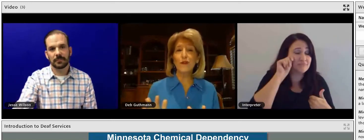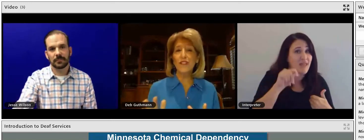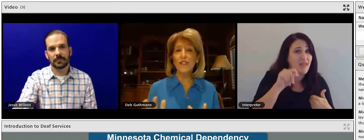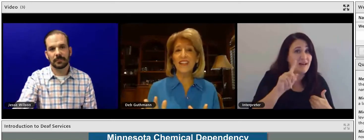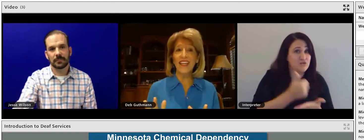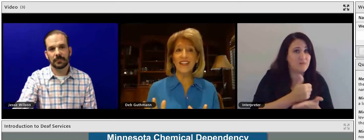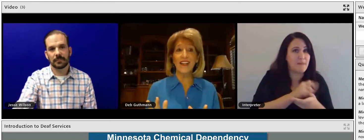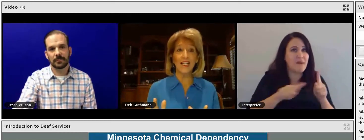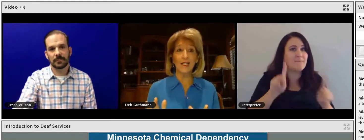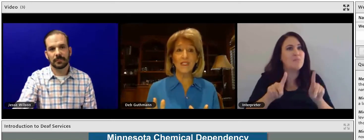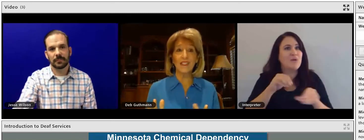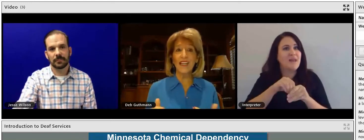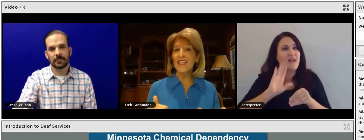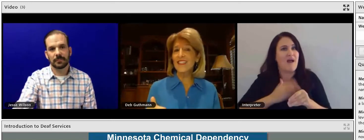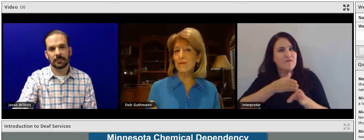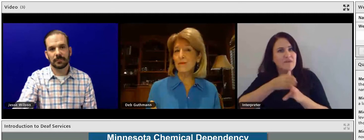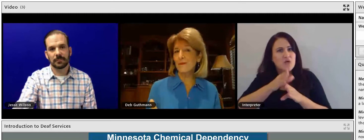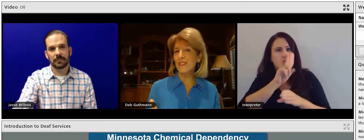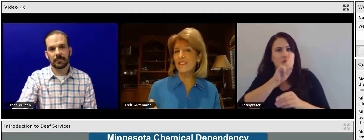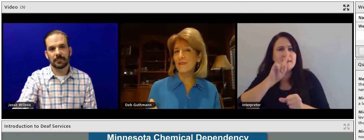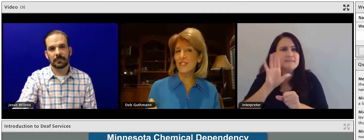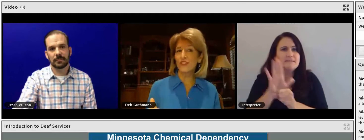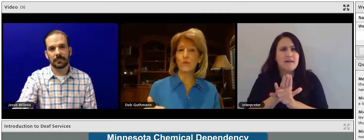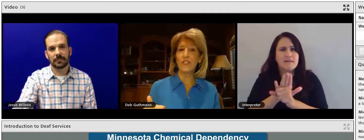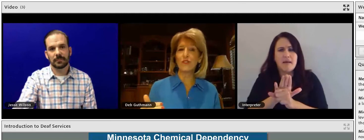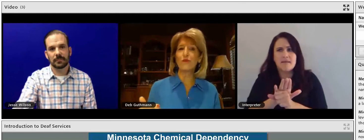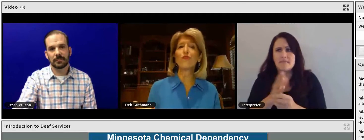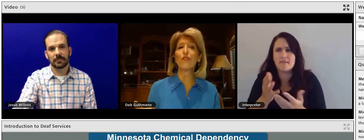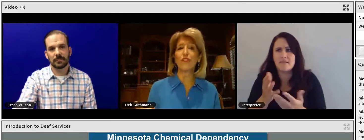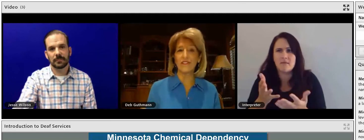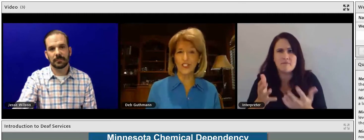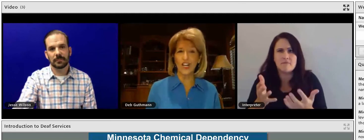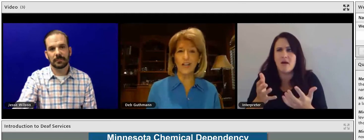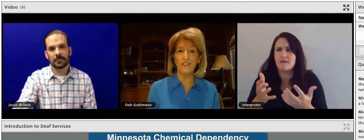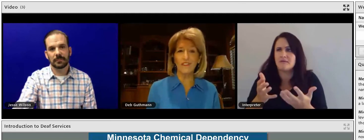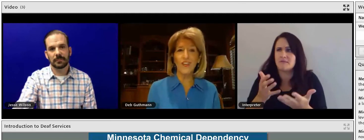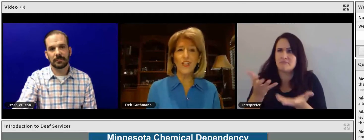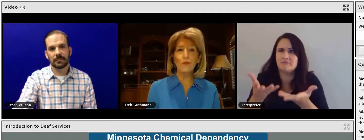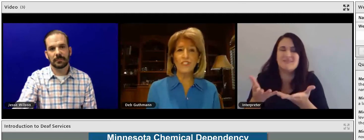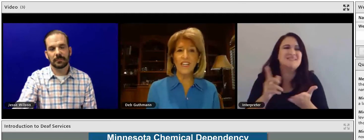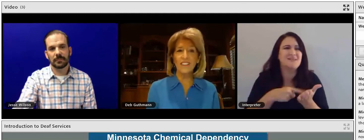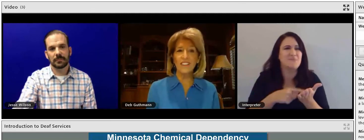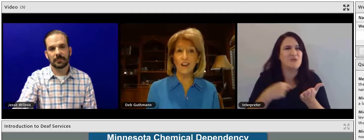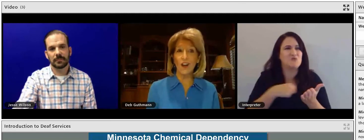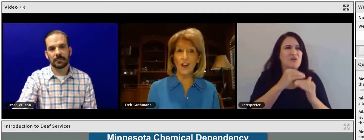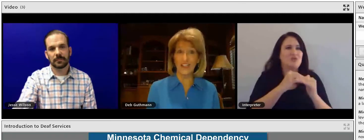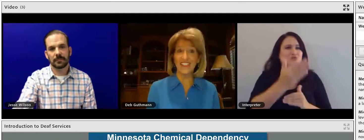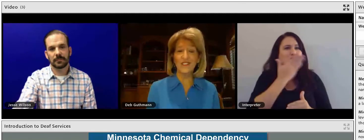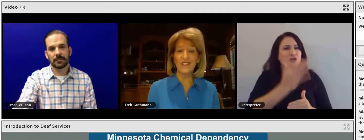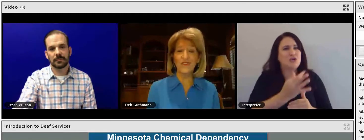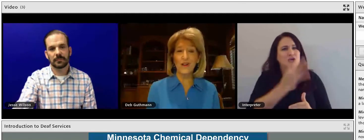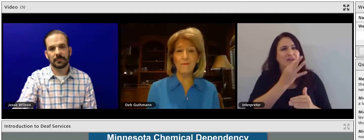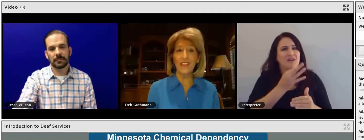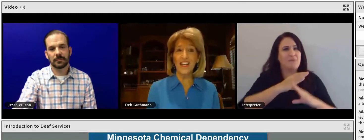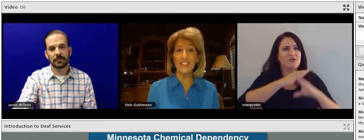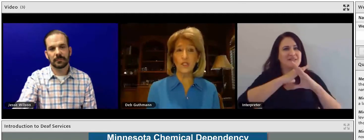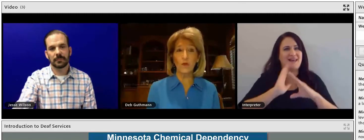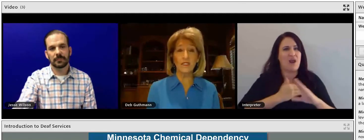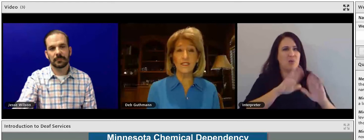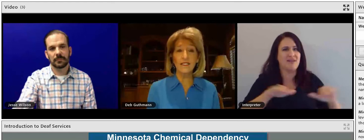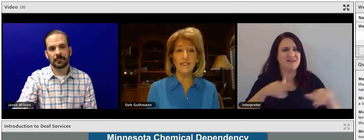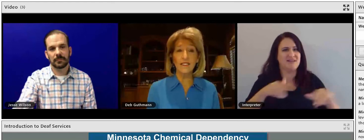I think the people in our field are so dedicated and committed. Sometimes, as I mentioned, we do too good of a job of protecting